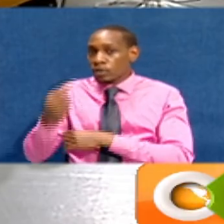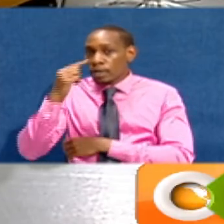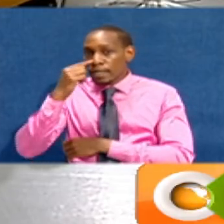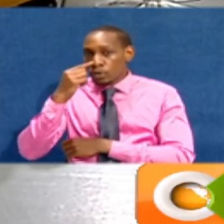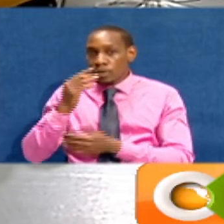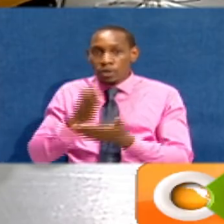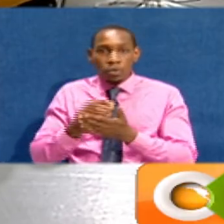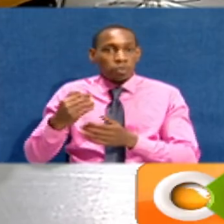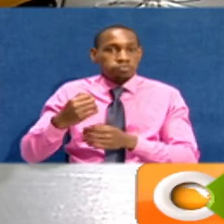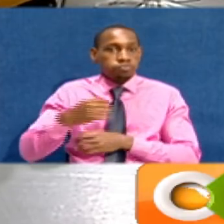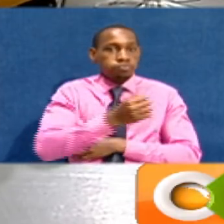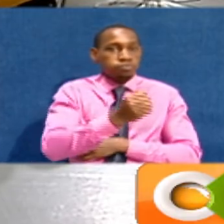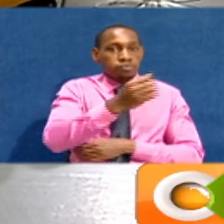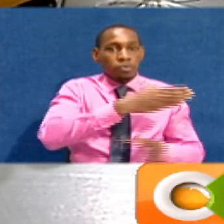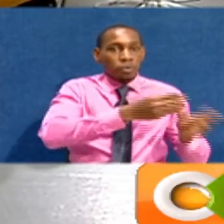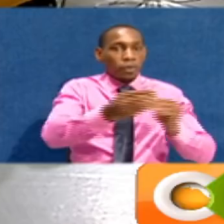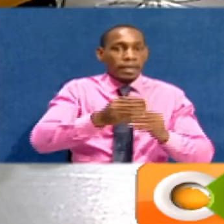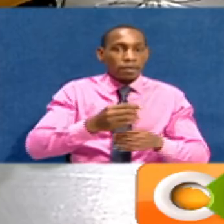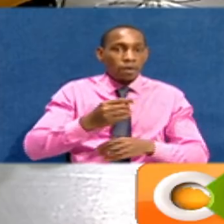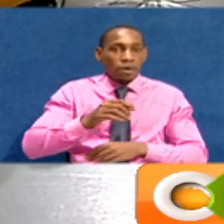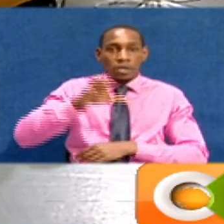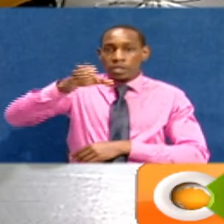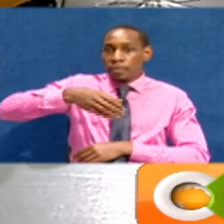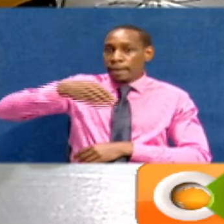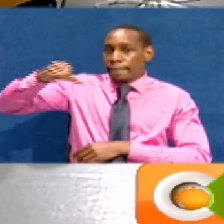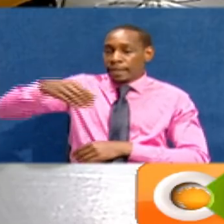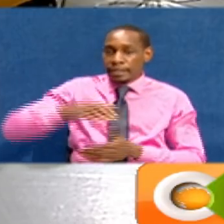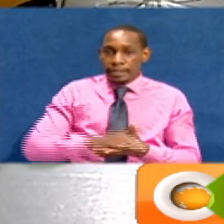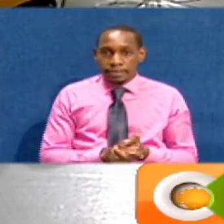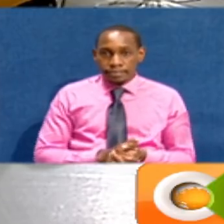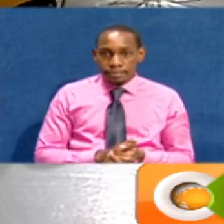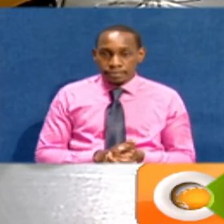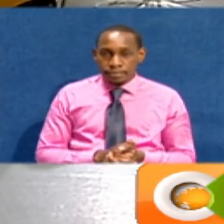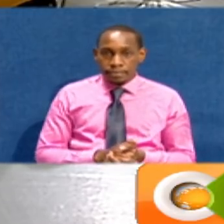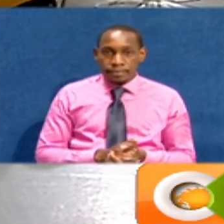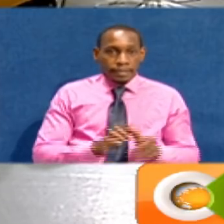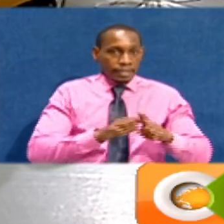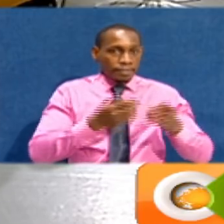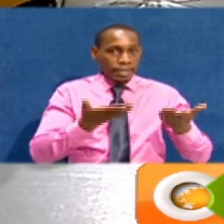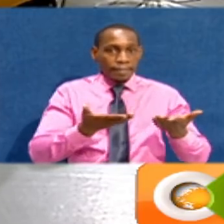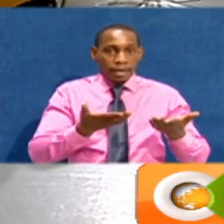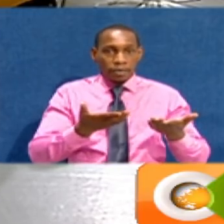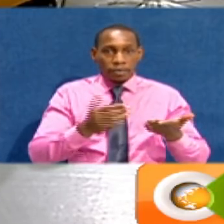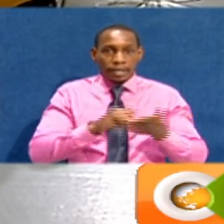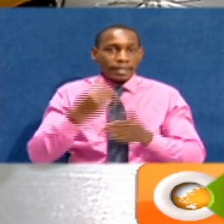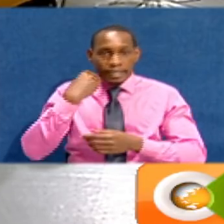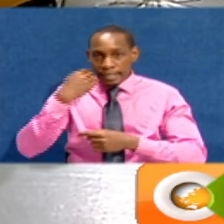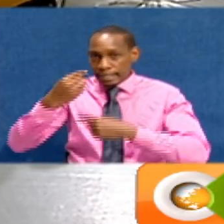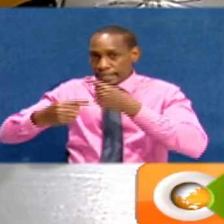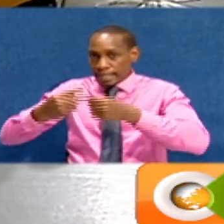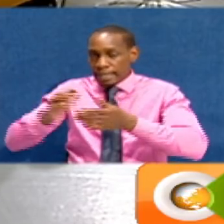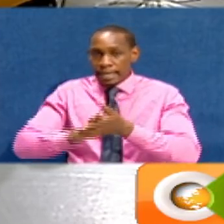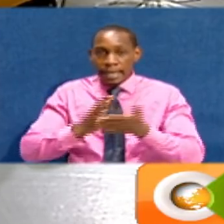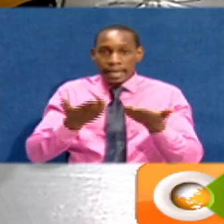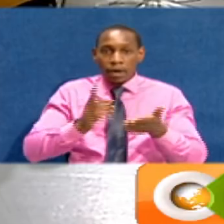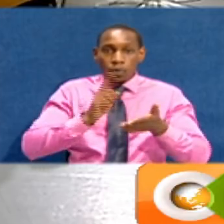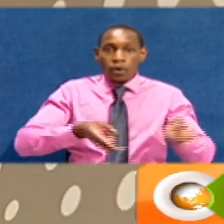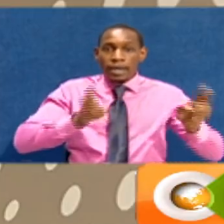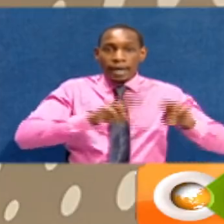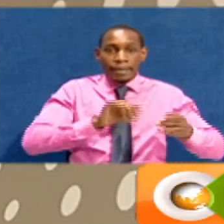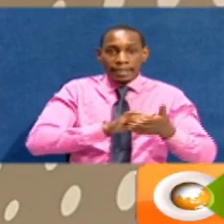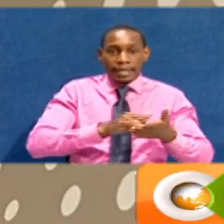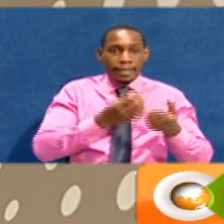at home. Are they walking around, going to the supermarket, and that's or even, remember, or even how the disease is progressing. So what's happening a